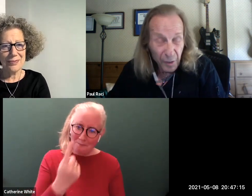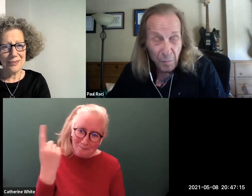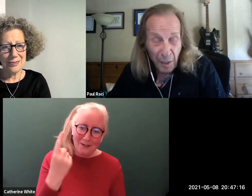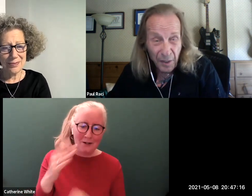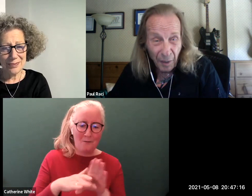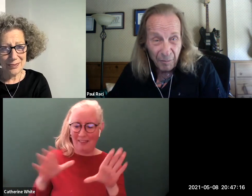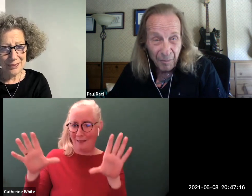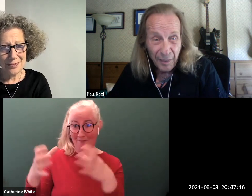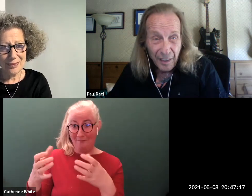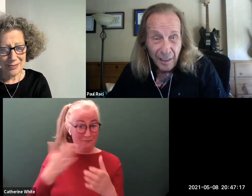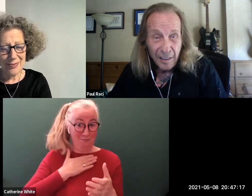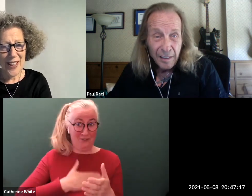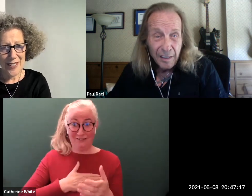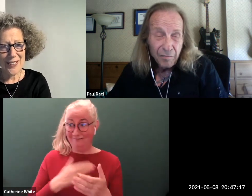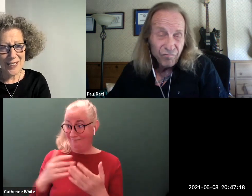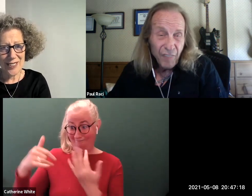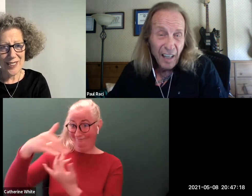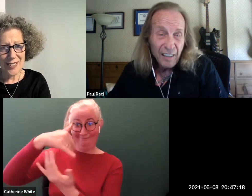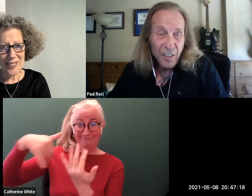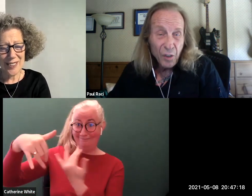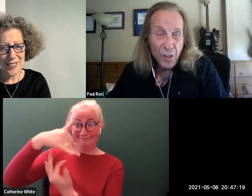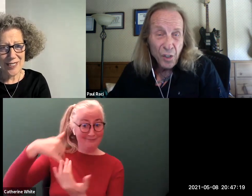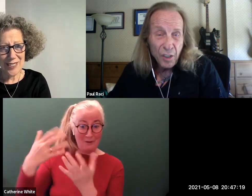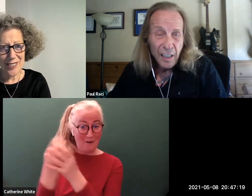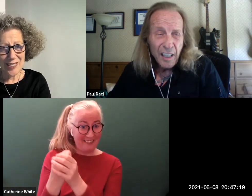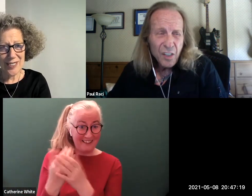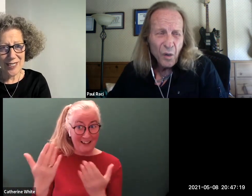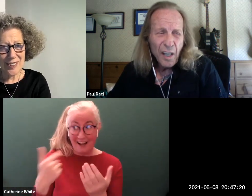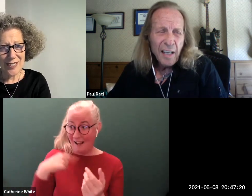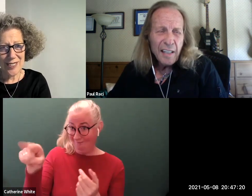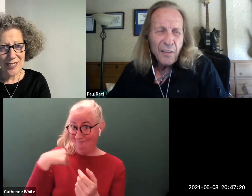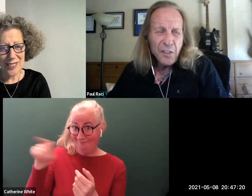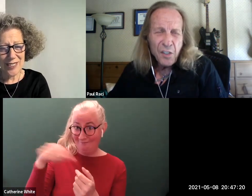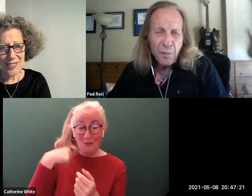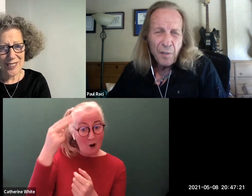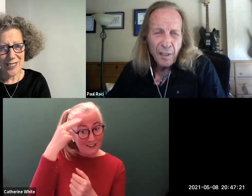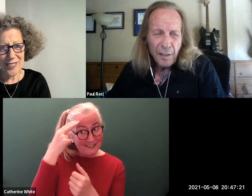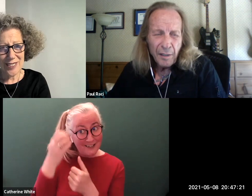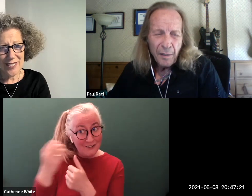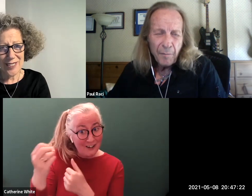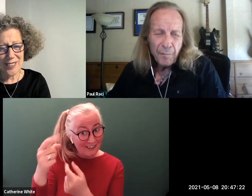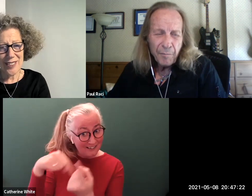All I have to do is be with them, Yeah. and it's understood. So this is